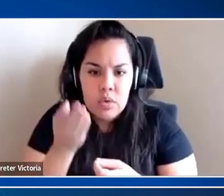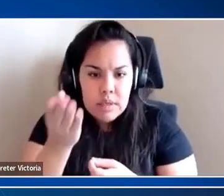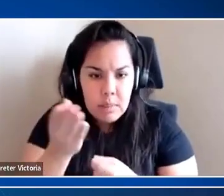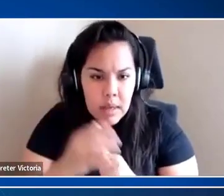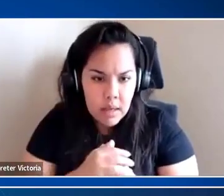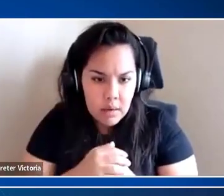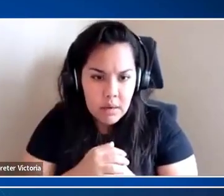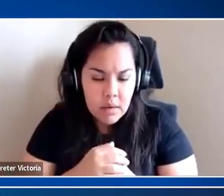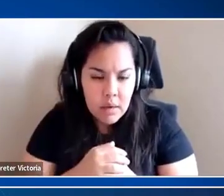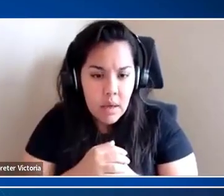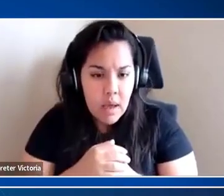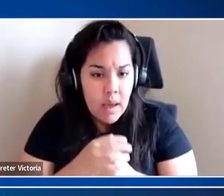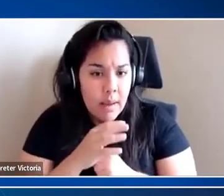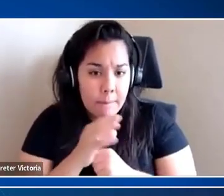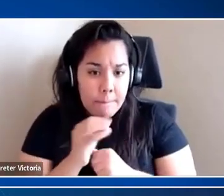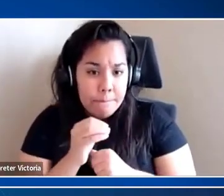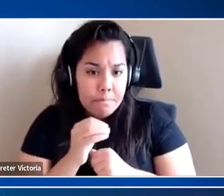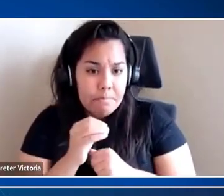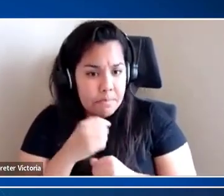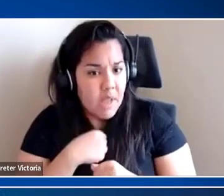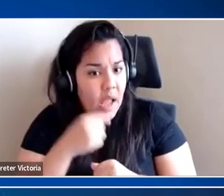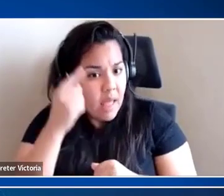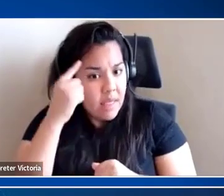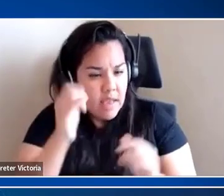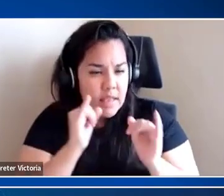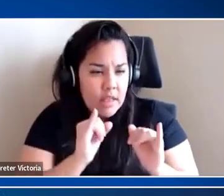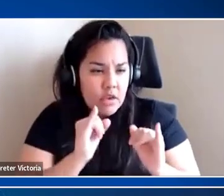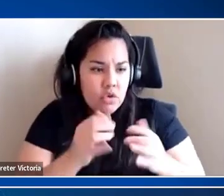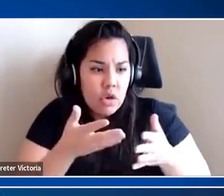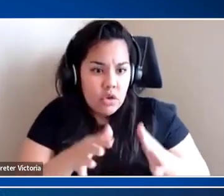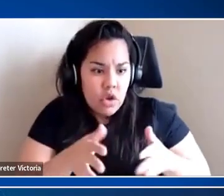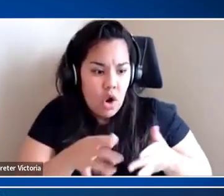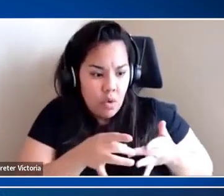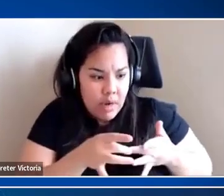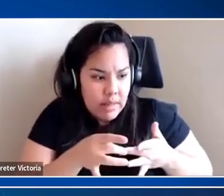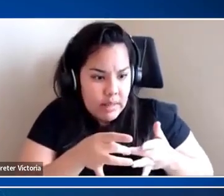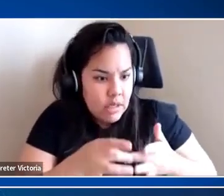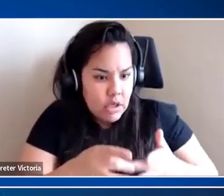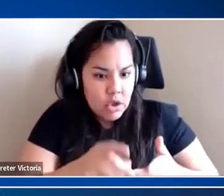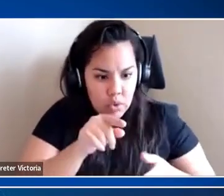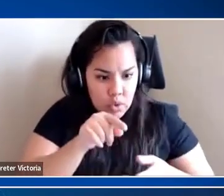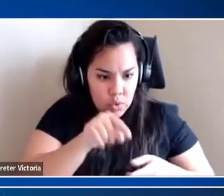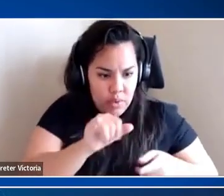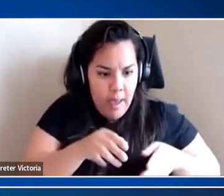I think the application instructions already lead you in that direction. Yeah.